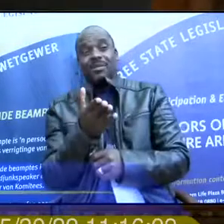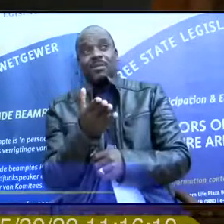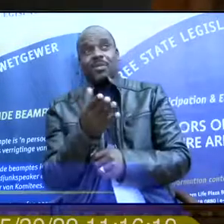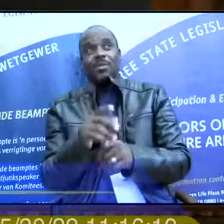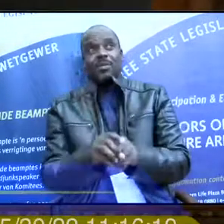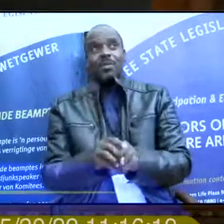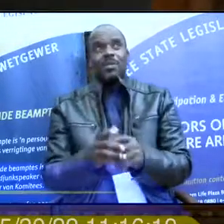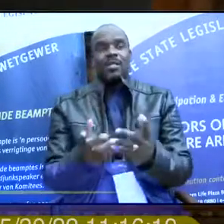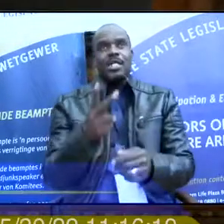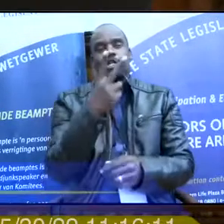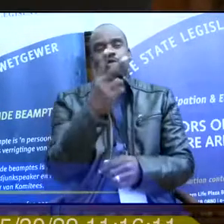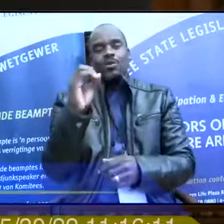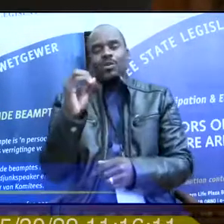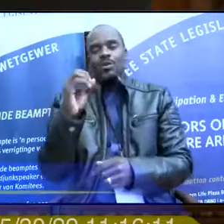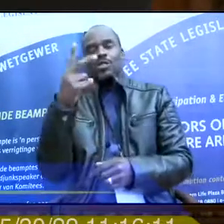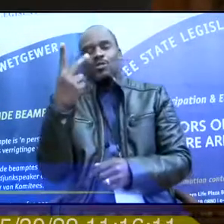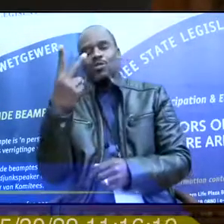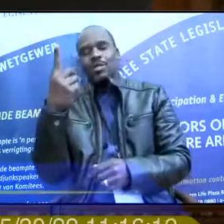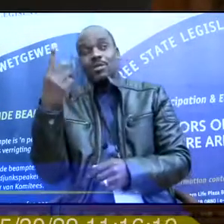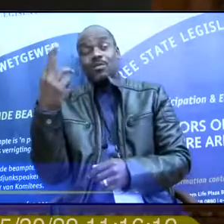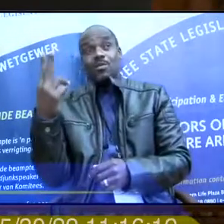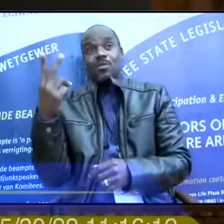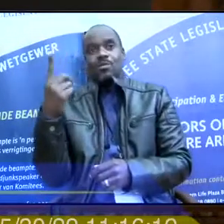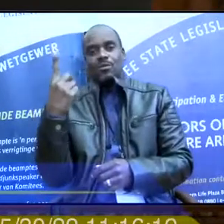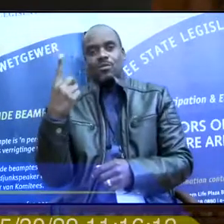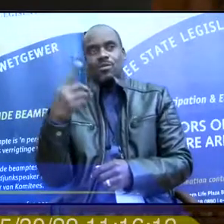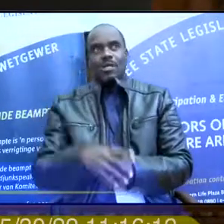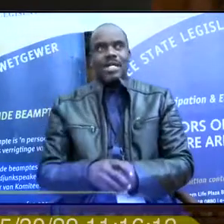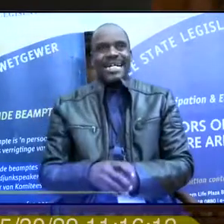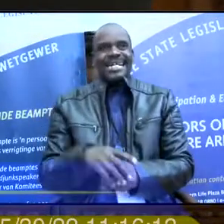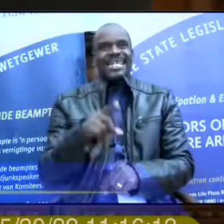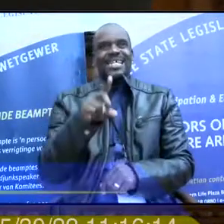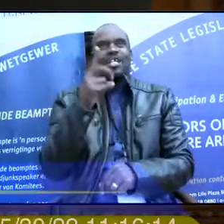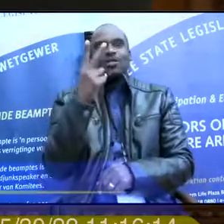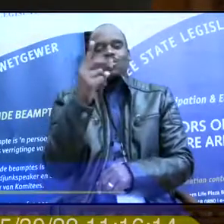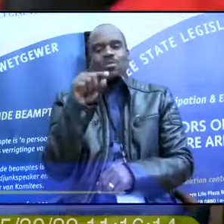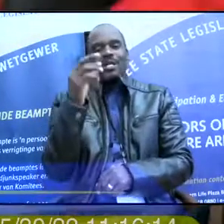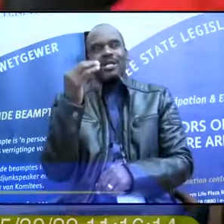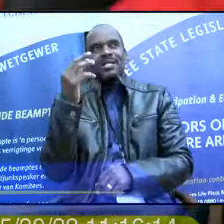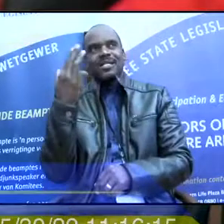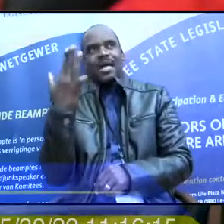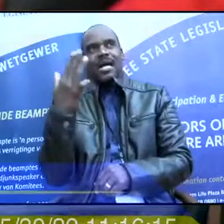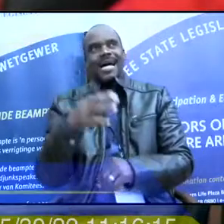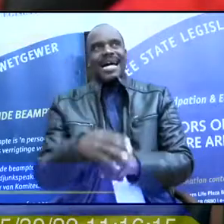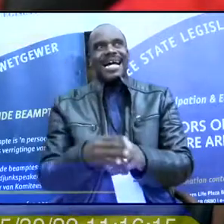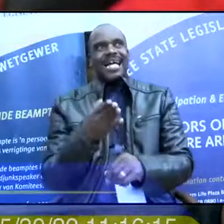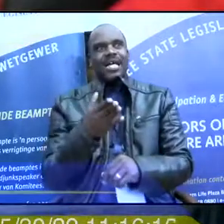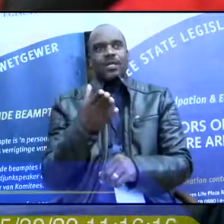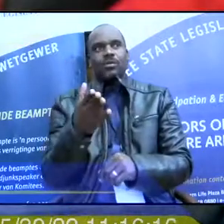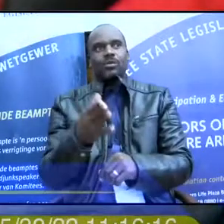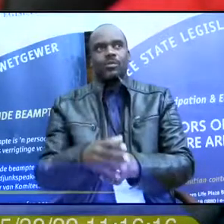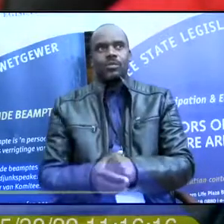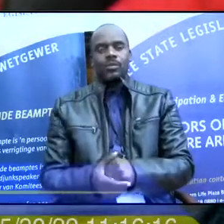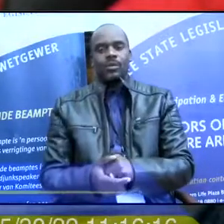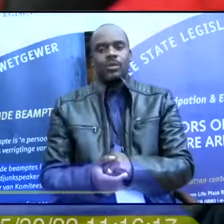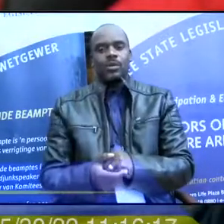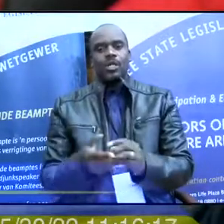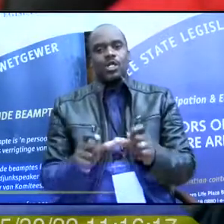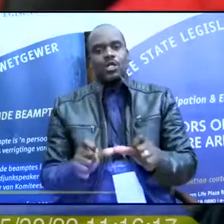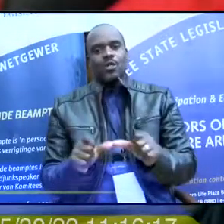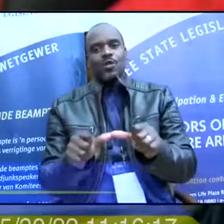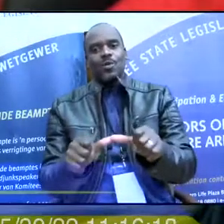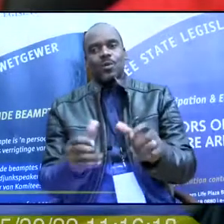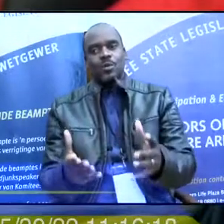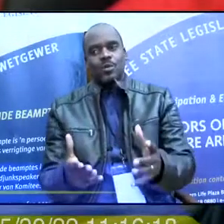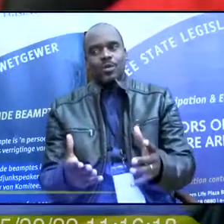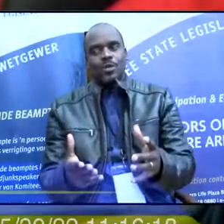2 of 2021 and quarter 3 of 2021 whilst on the other hand there was a slight increase in the total labor force